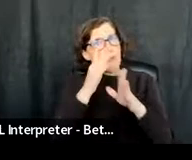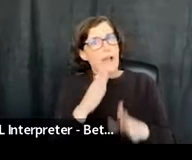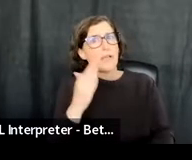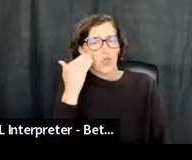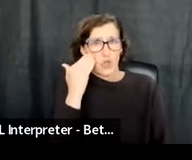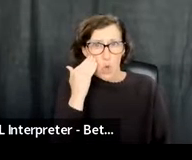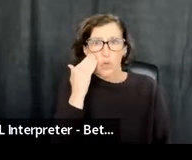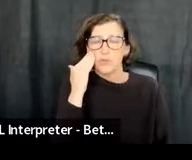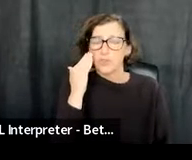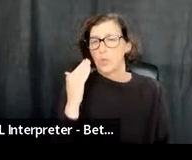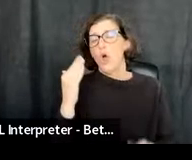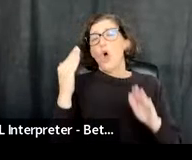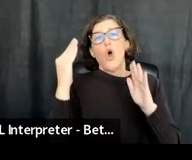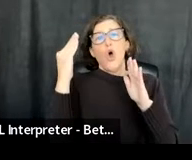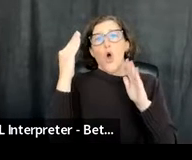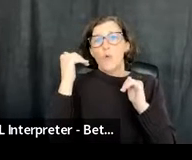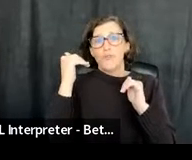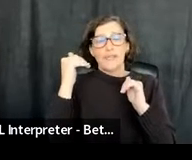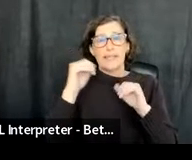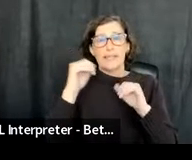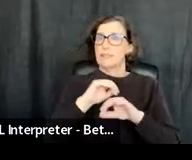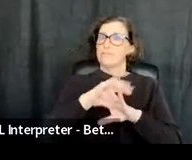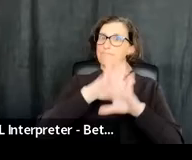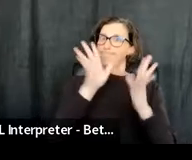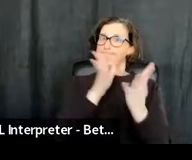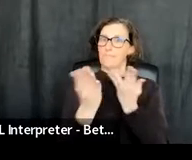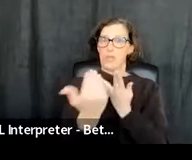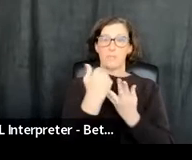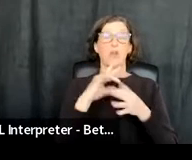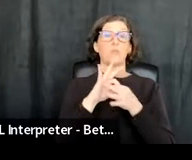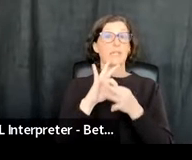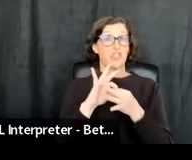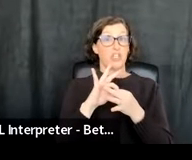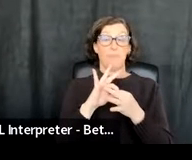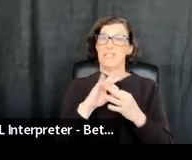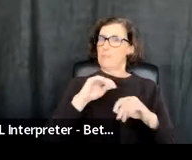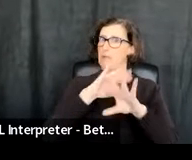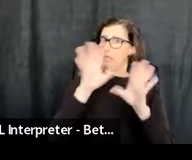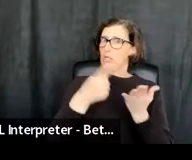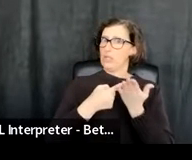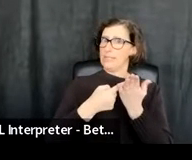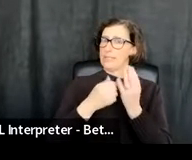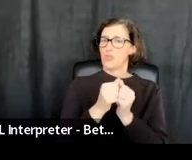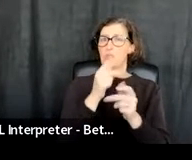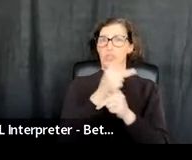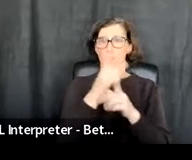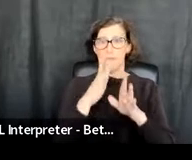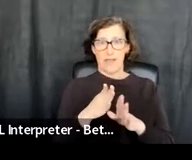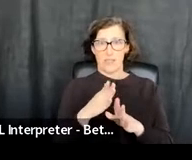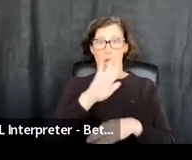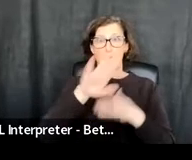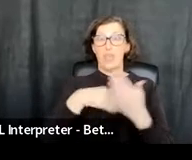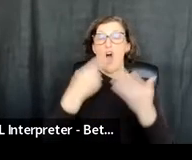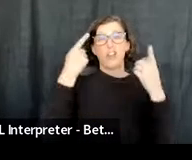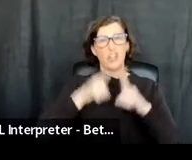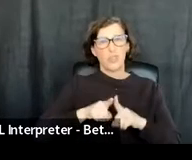this is a very transparent relationship and they've discussed it, and everybody's on board that an assessment is definitely the next